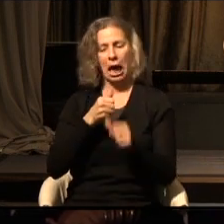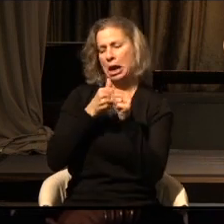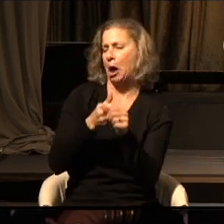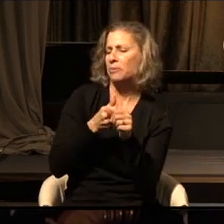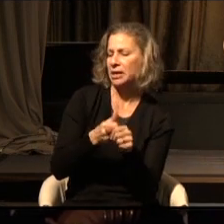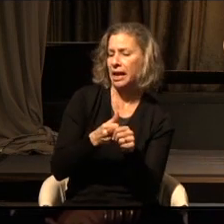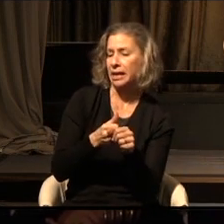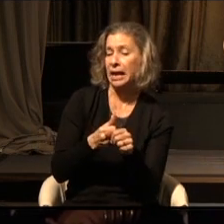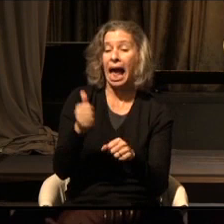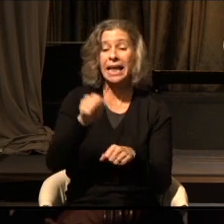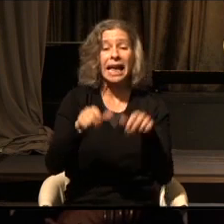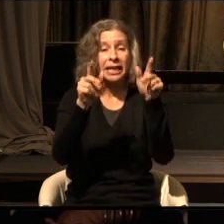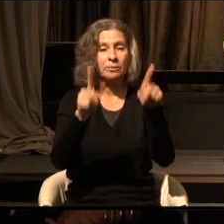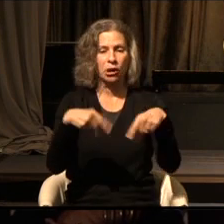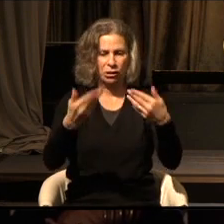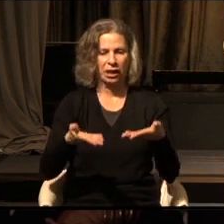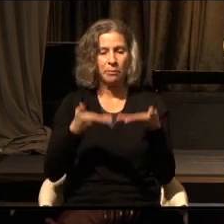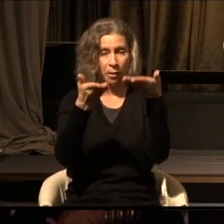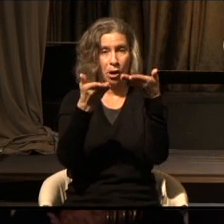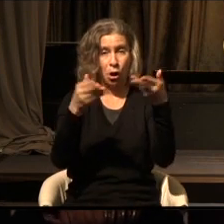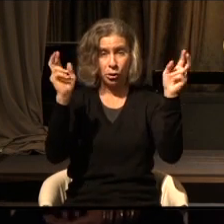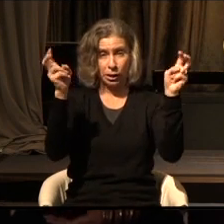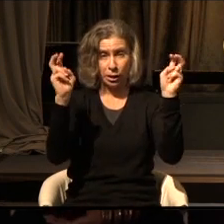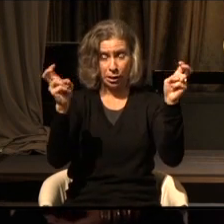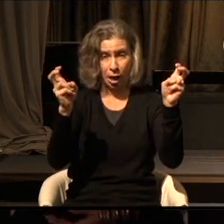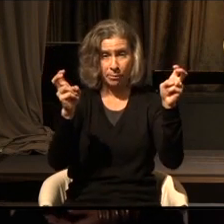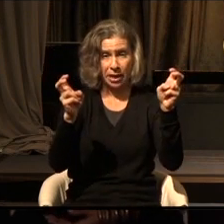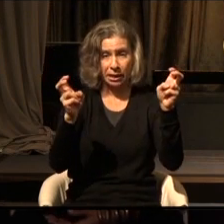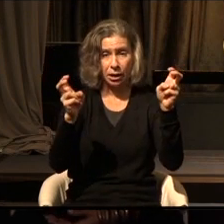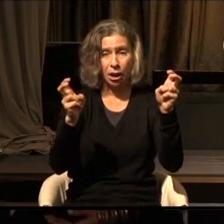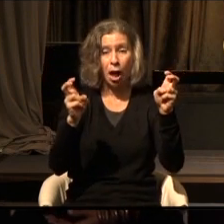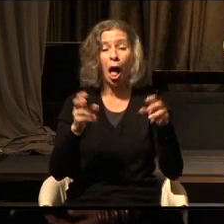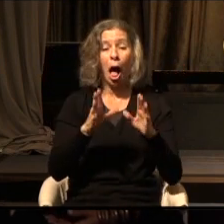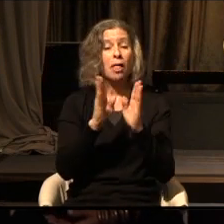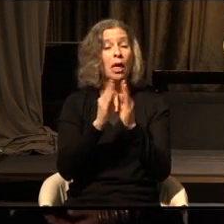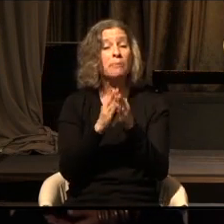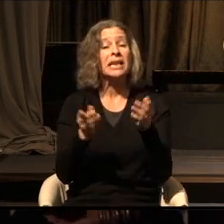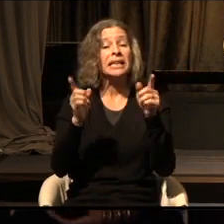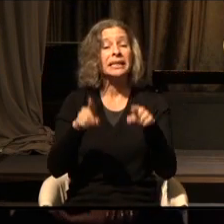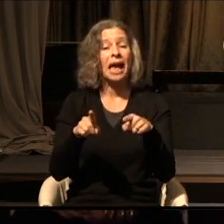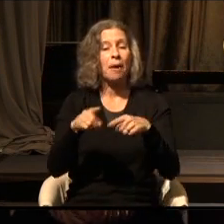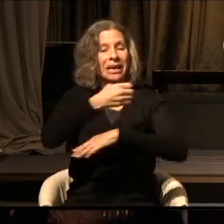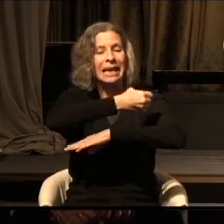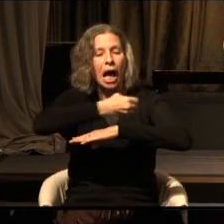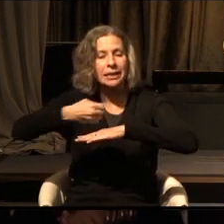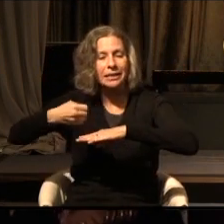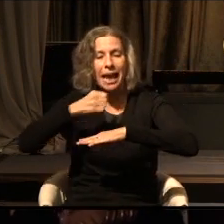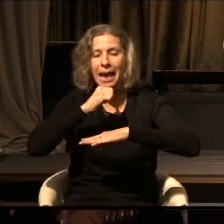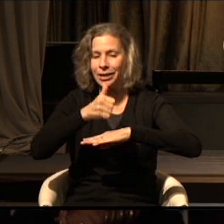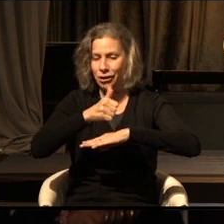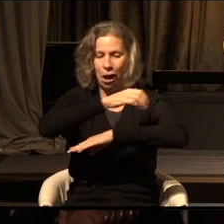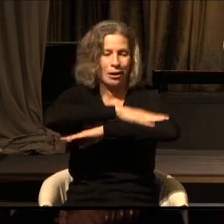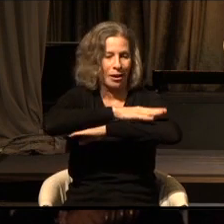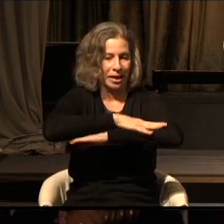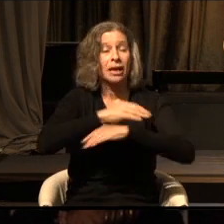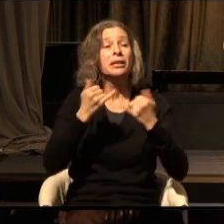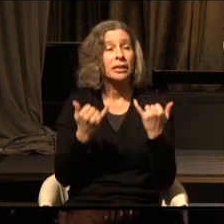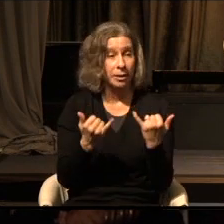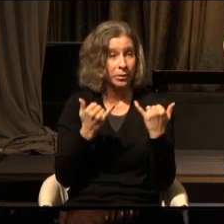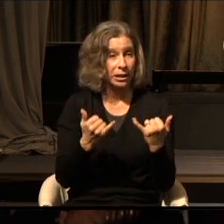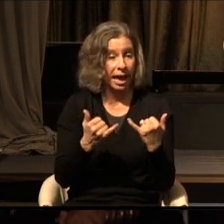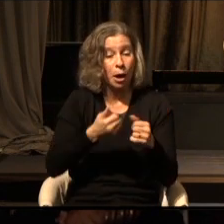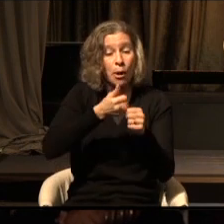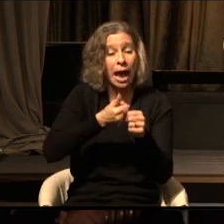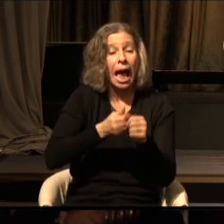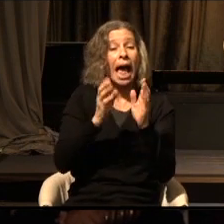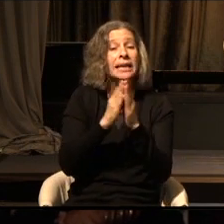in the department can propose a topic. We hold the meetings in our rehearsal spaces, artistic spaces, instead of a meeting space. And we open each